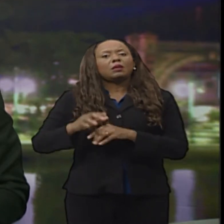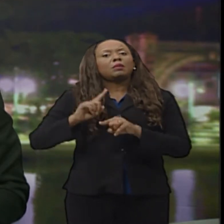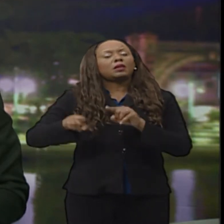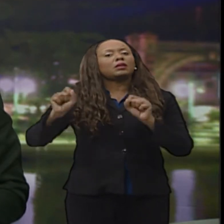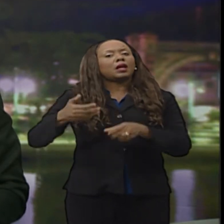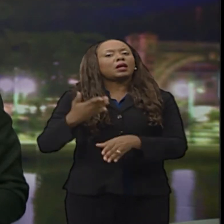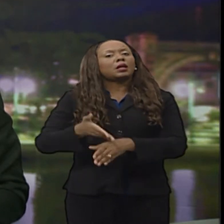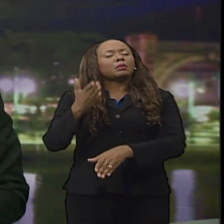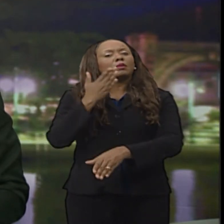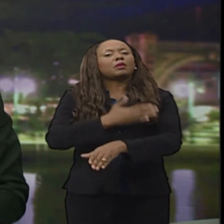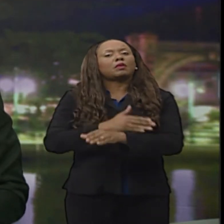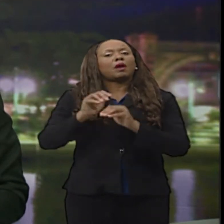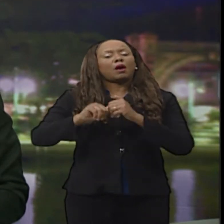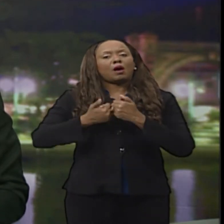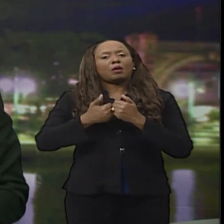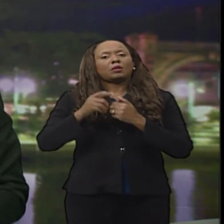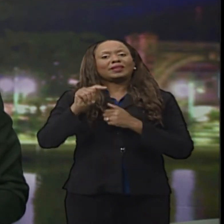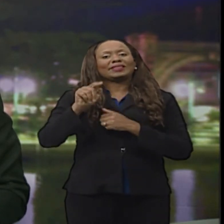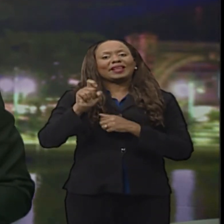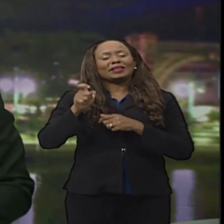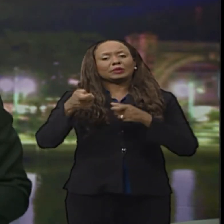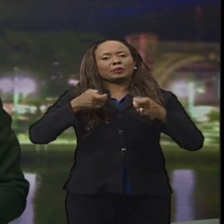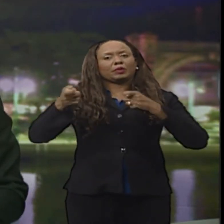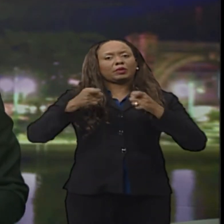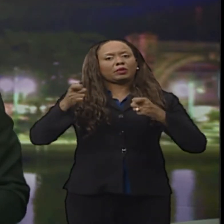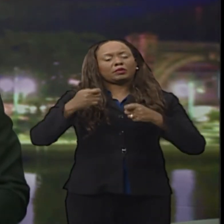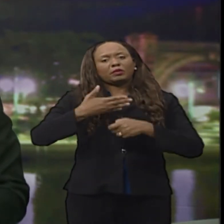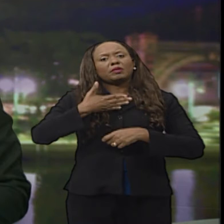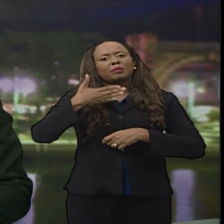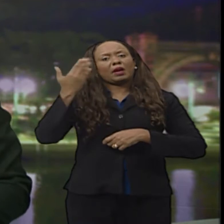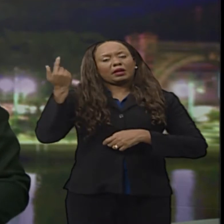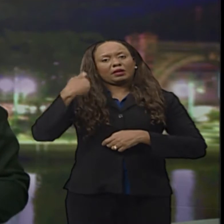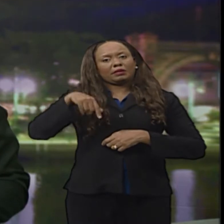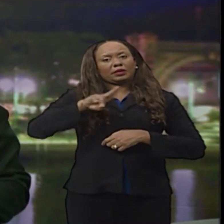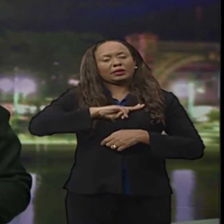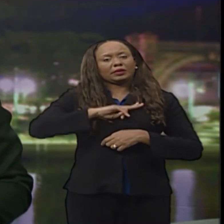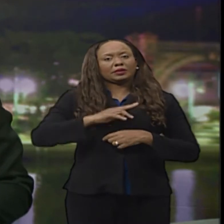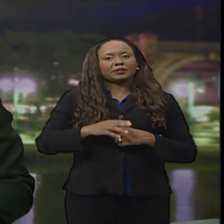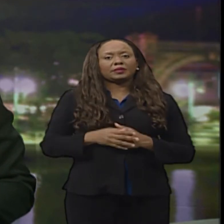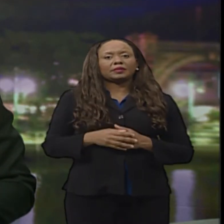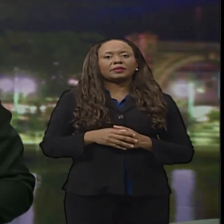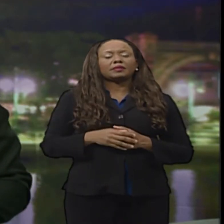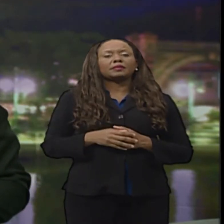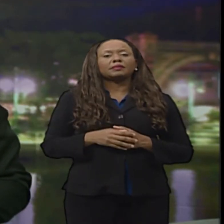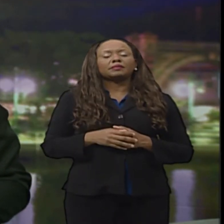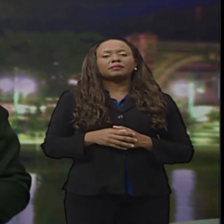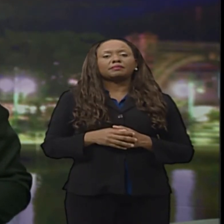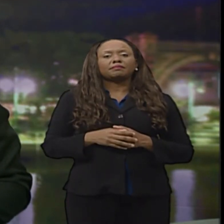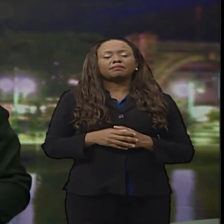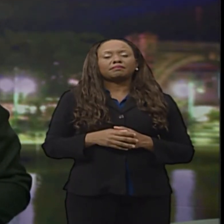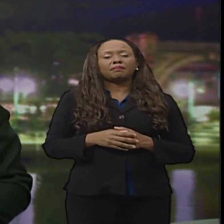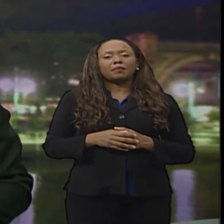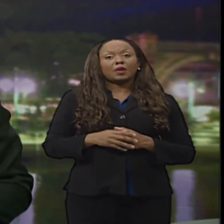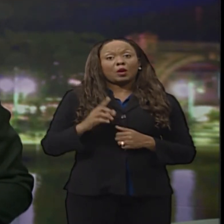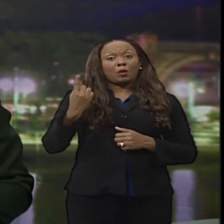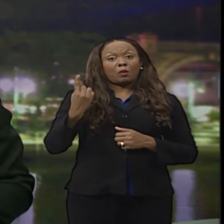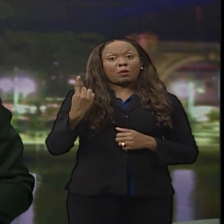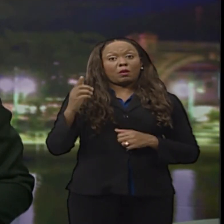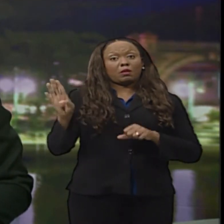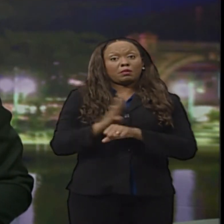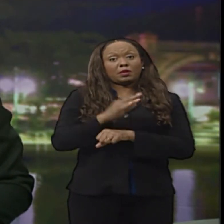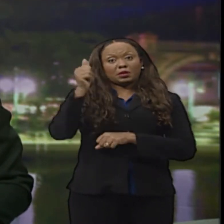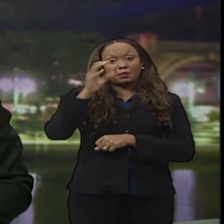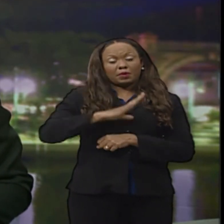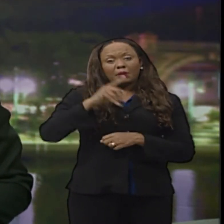the existing tax regime to make it more efficient and equitable. Well, a veteran businessman believes some small, medium, and